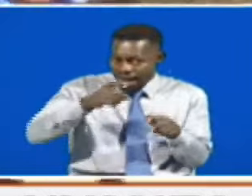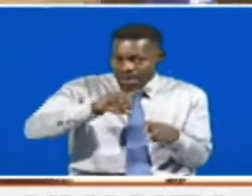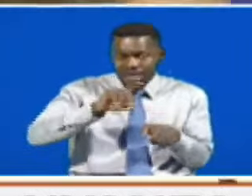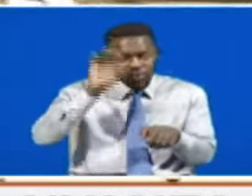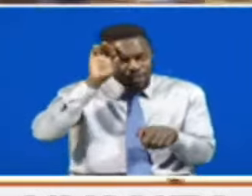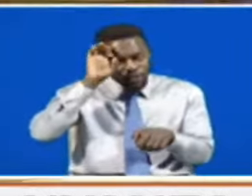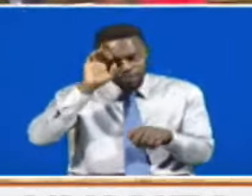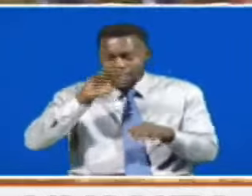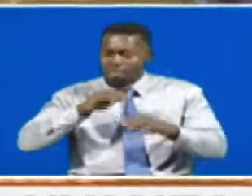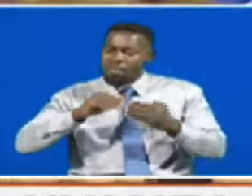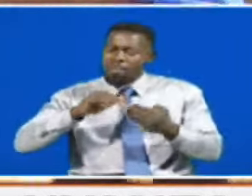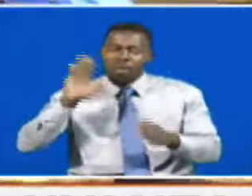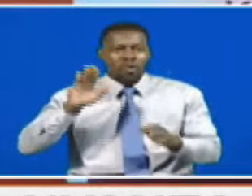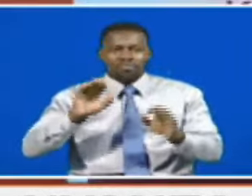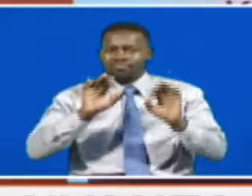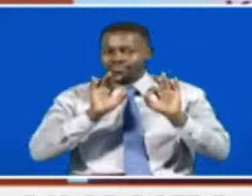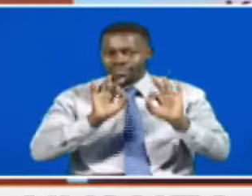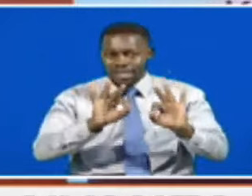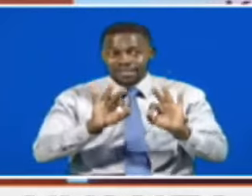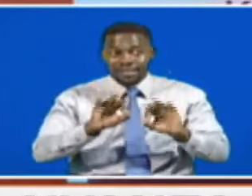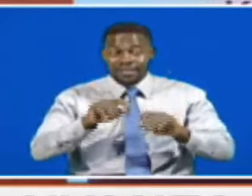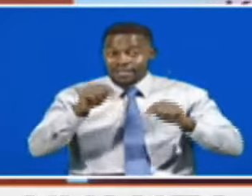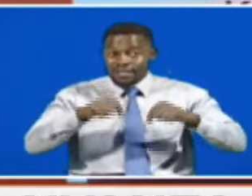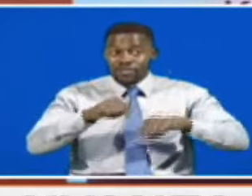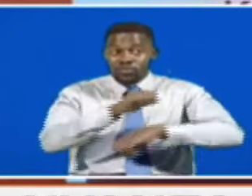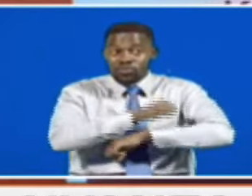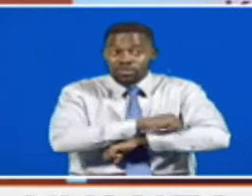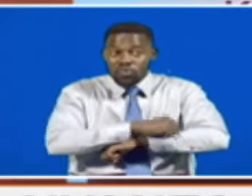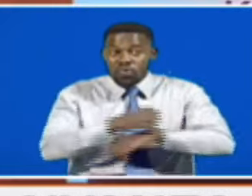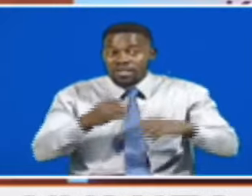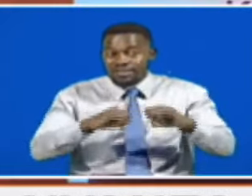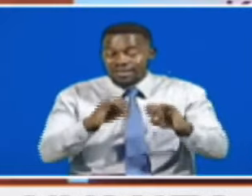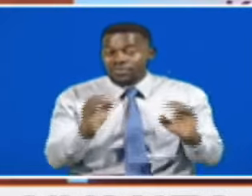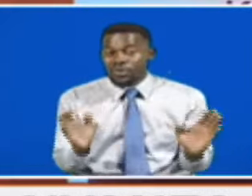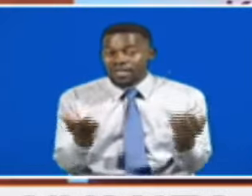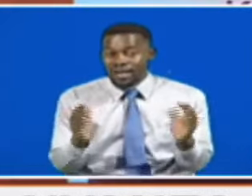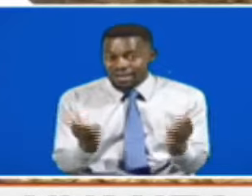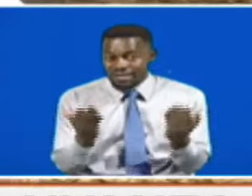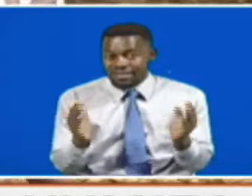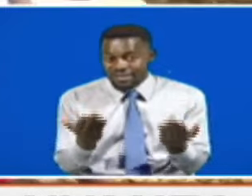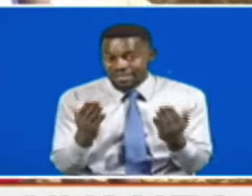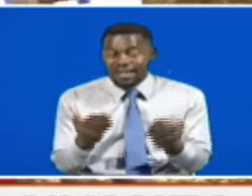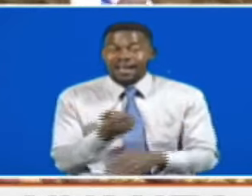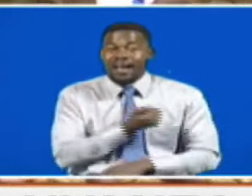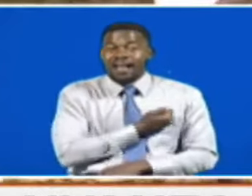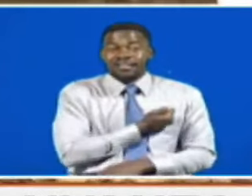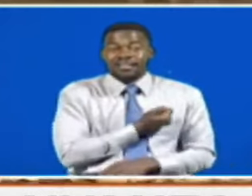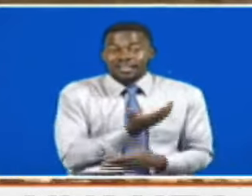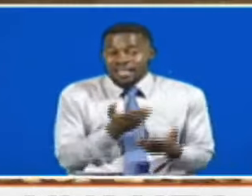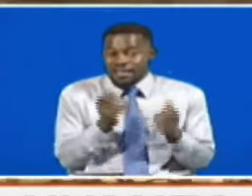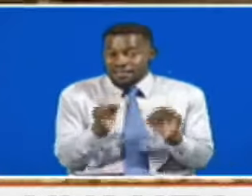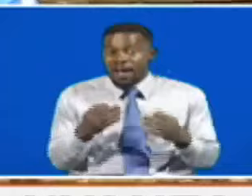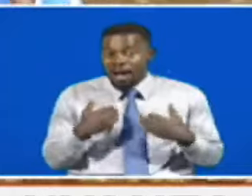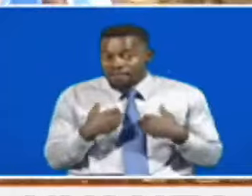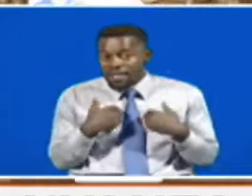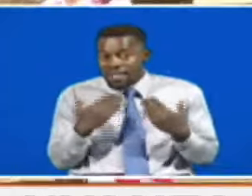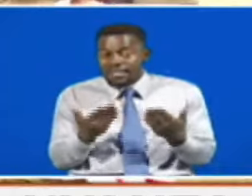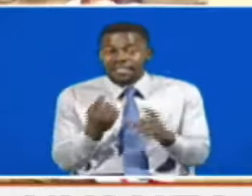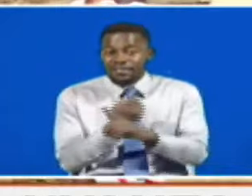vizuri. As a school we strive to bring up girls who are fit in all